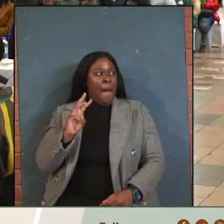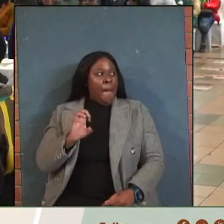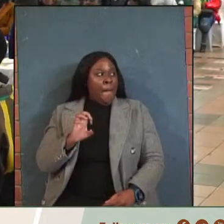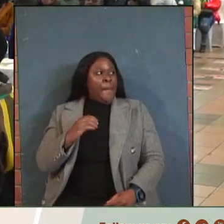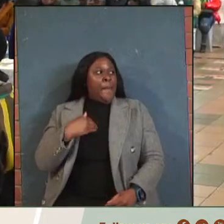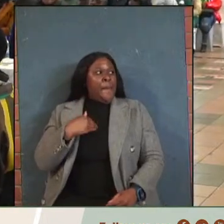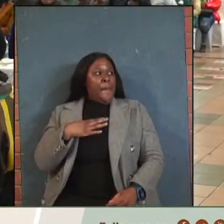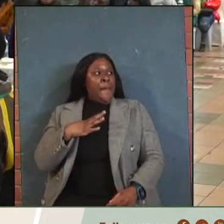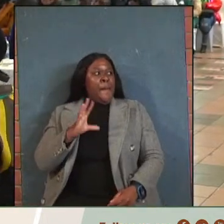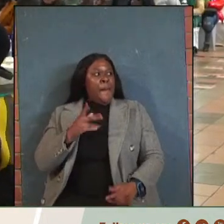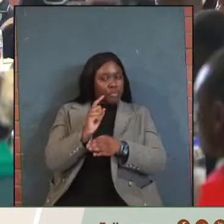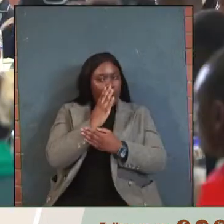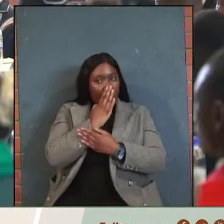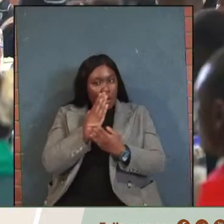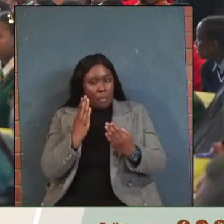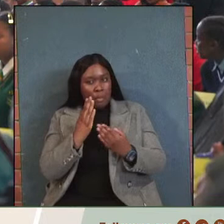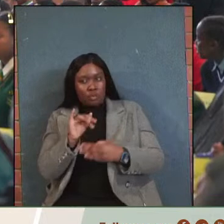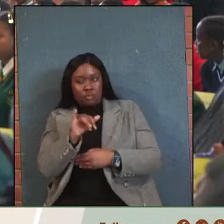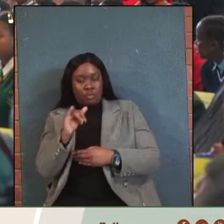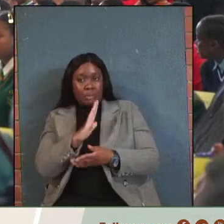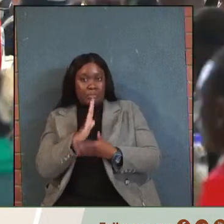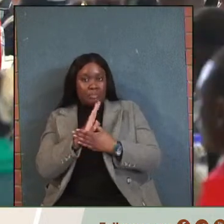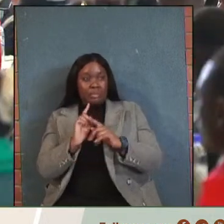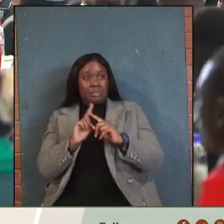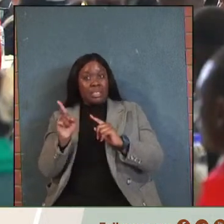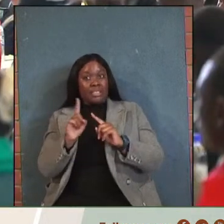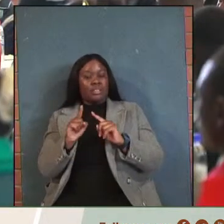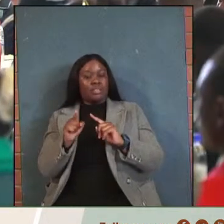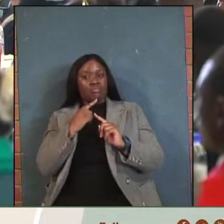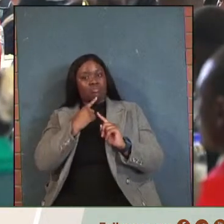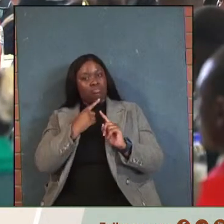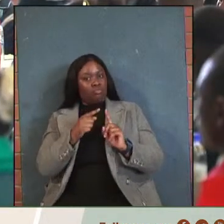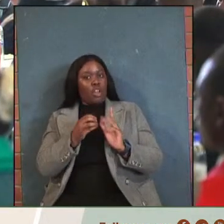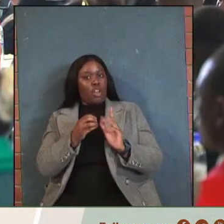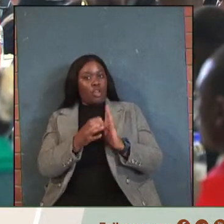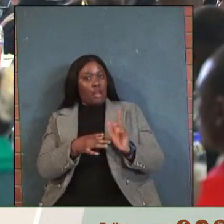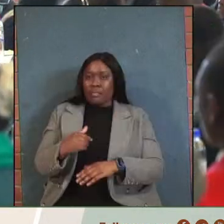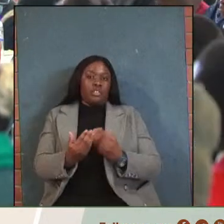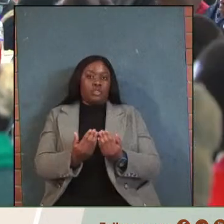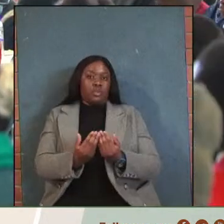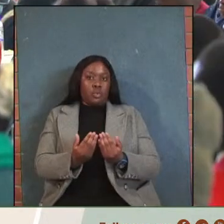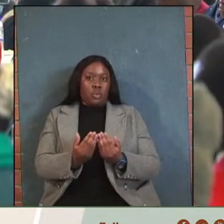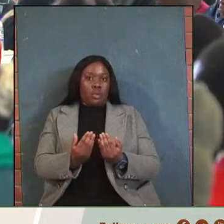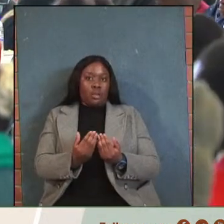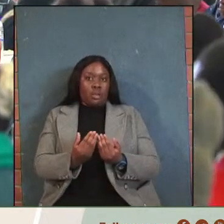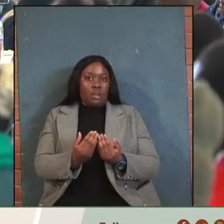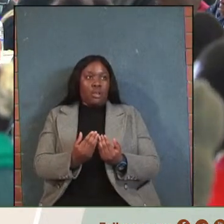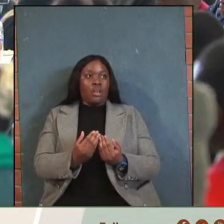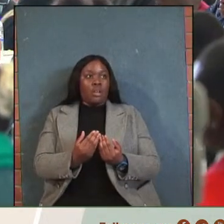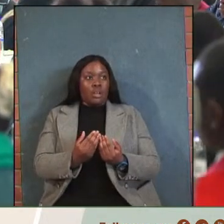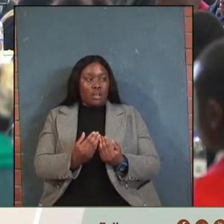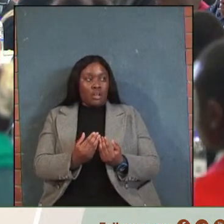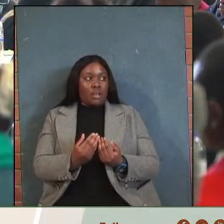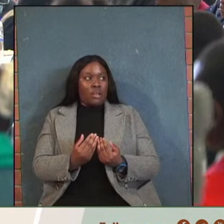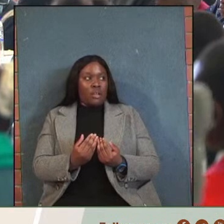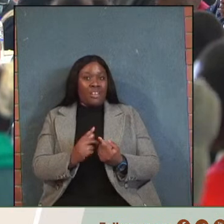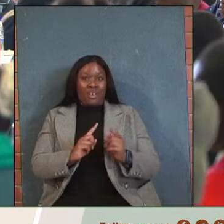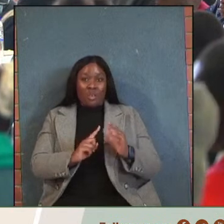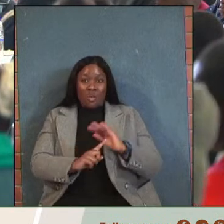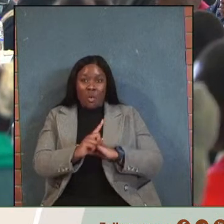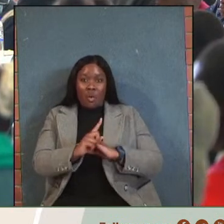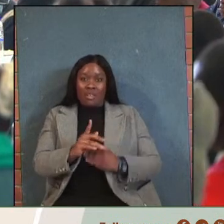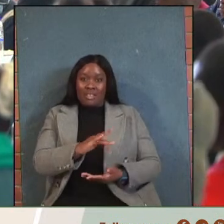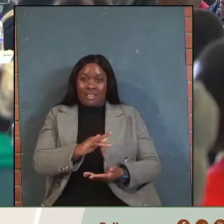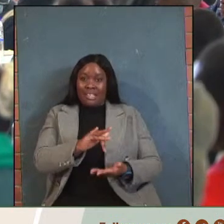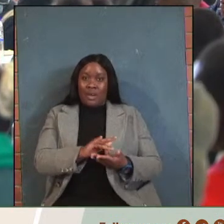Rules of open time sections, something like Elena, might be adopted, but how? Because go back to an aftercare service, which